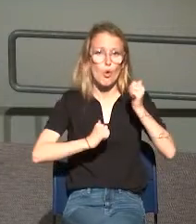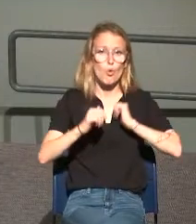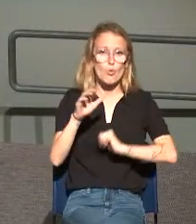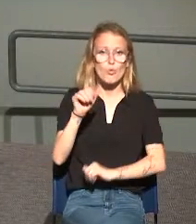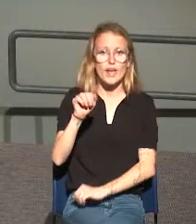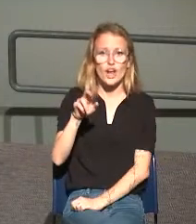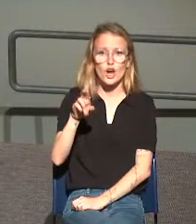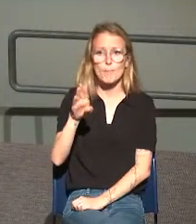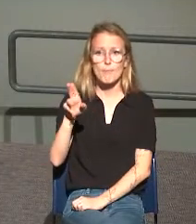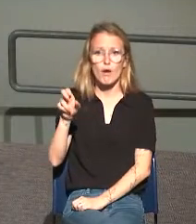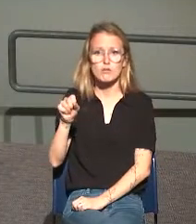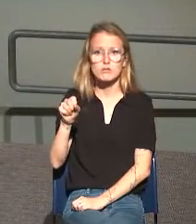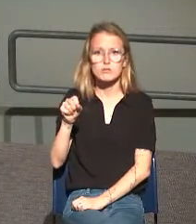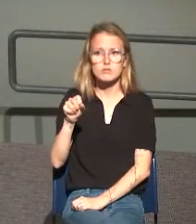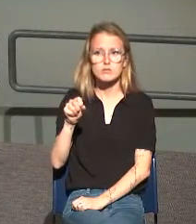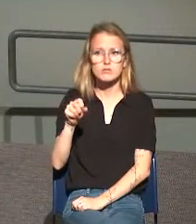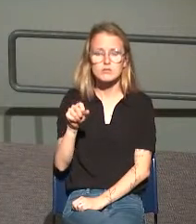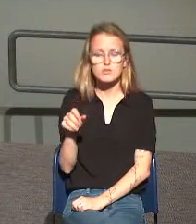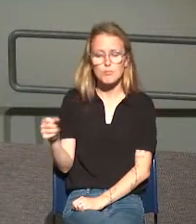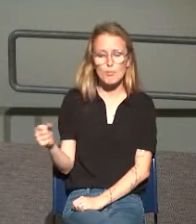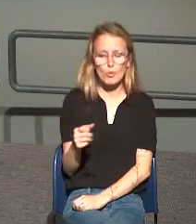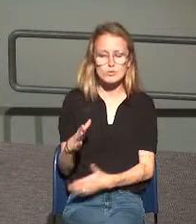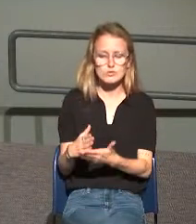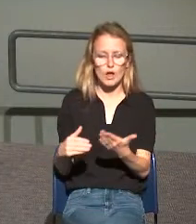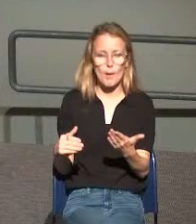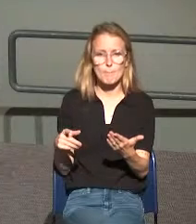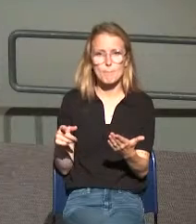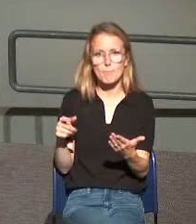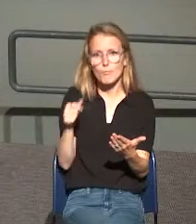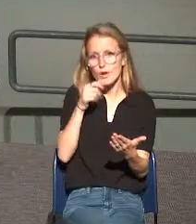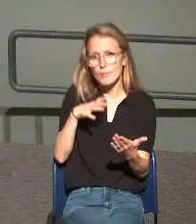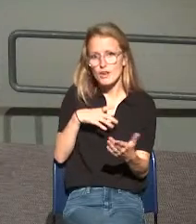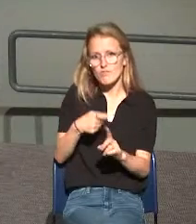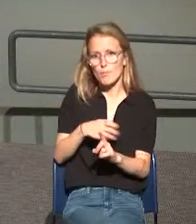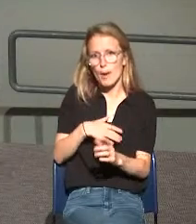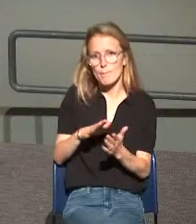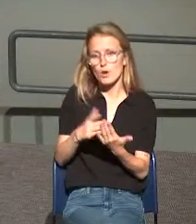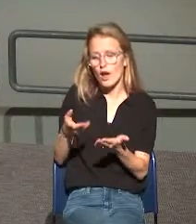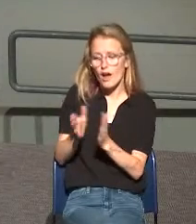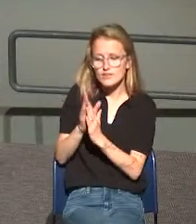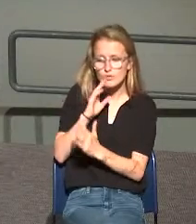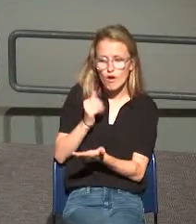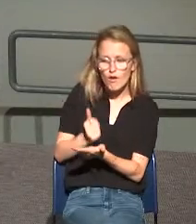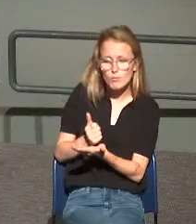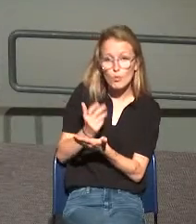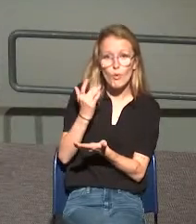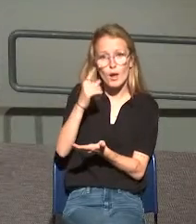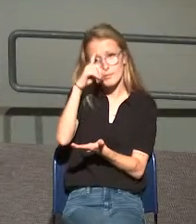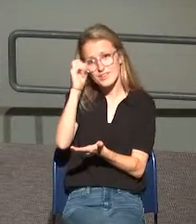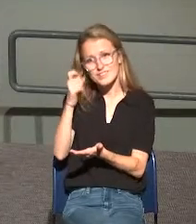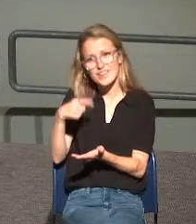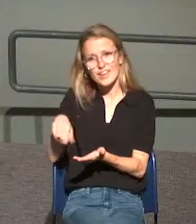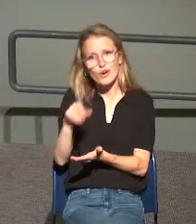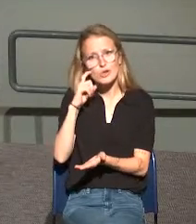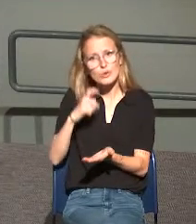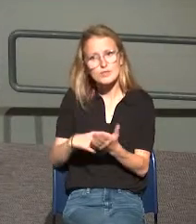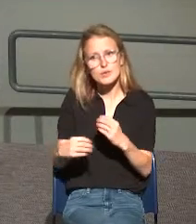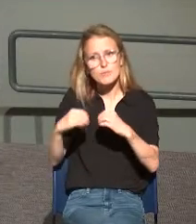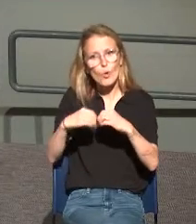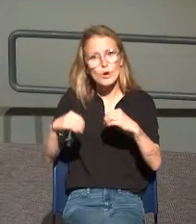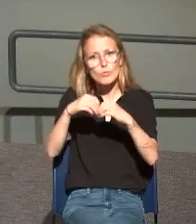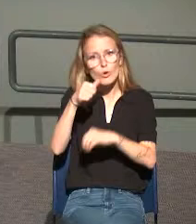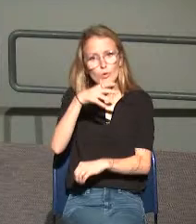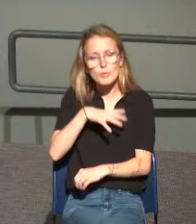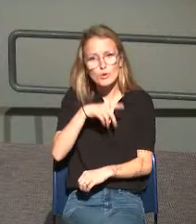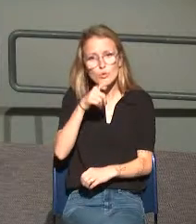a couple of the women in my book and asked for help because they're getting a lot of women who